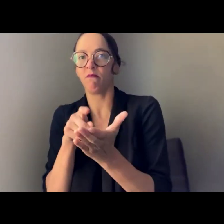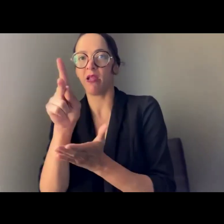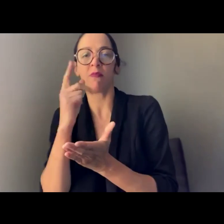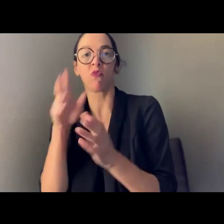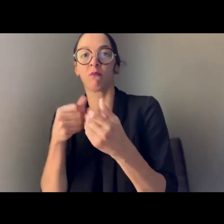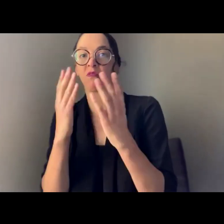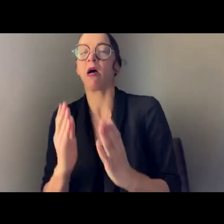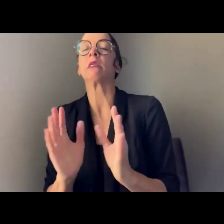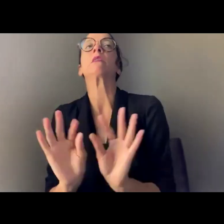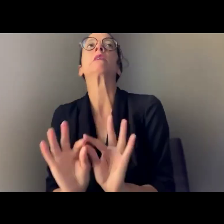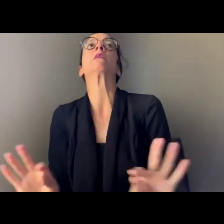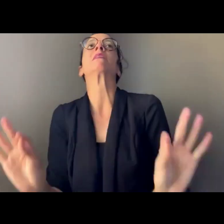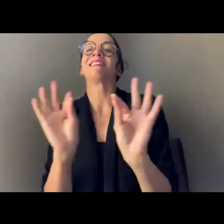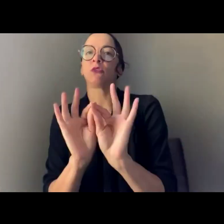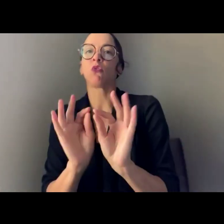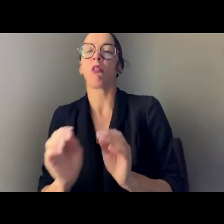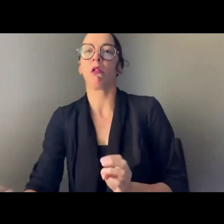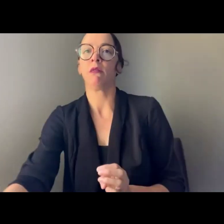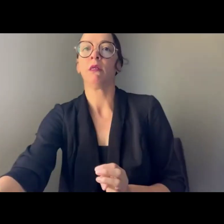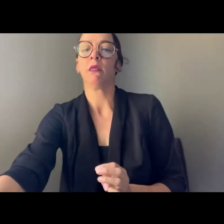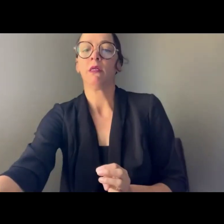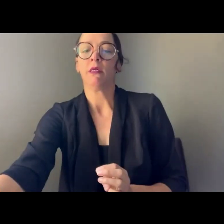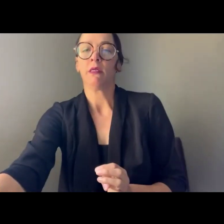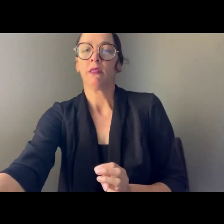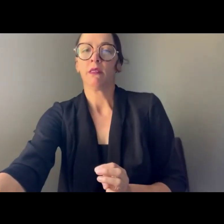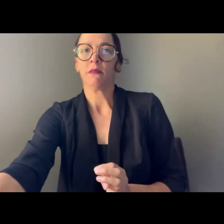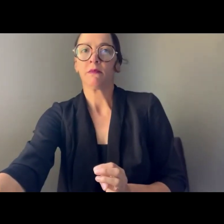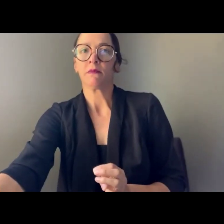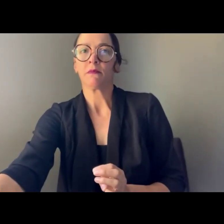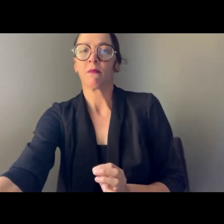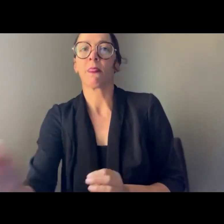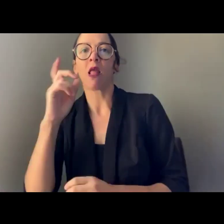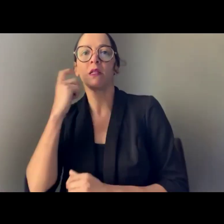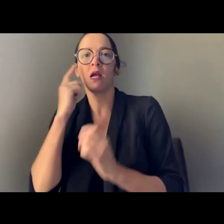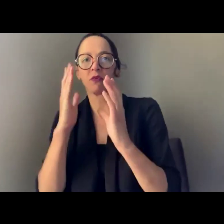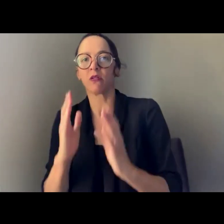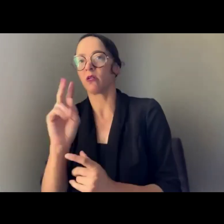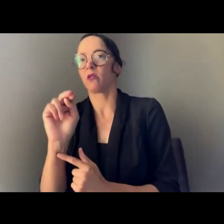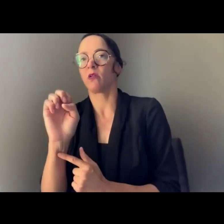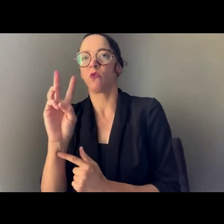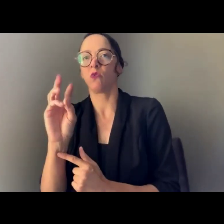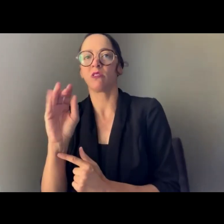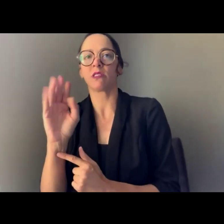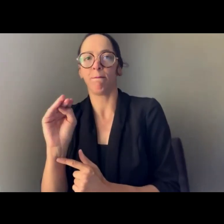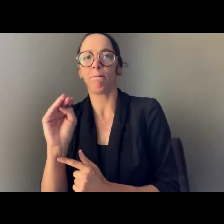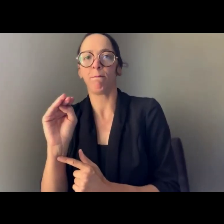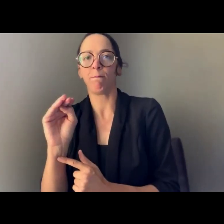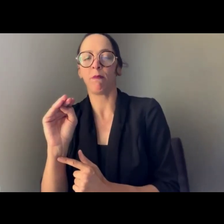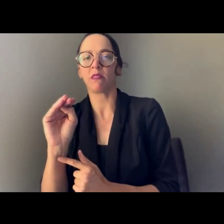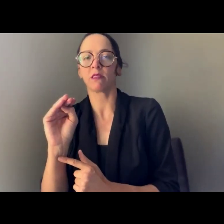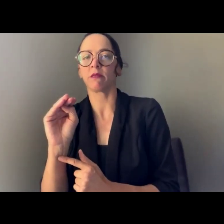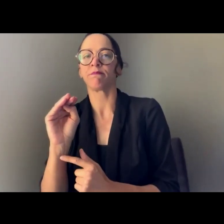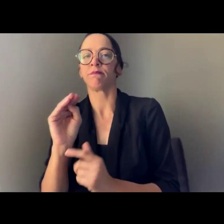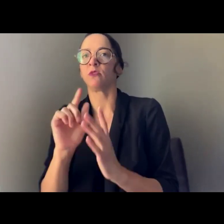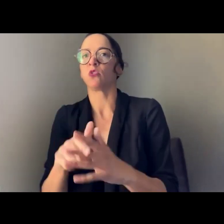Newsom has also promulgated some new legislation that's supposed to maybe go into effect on January 1